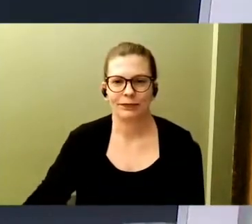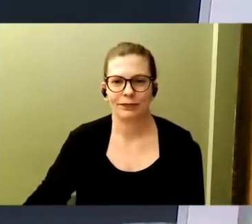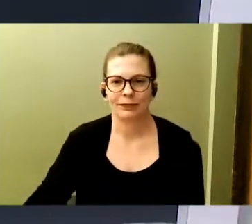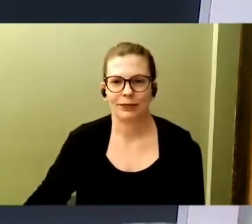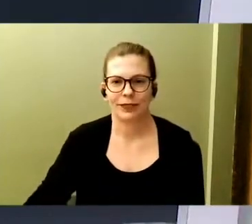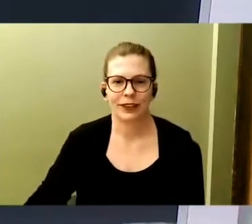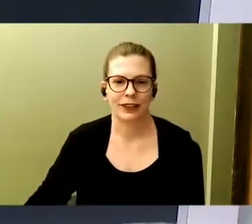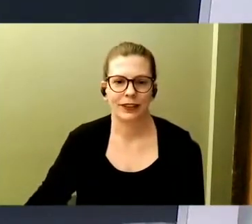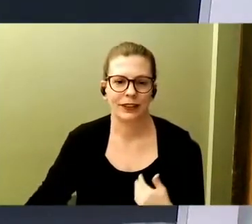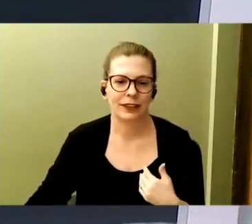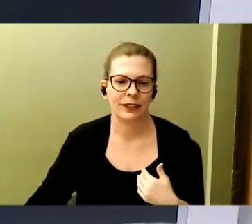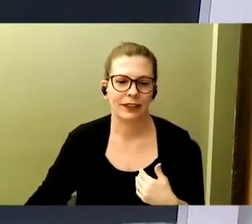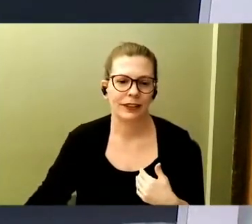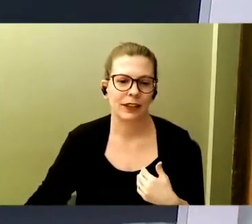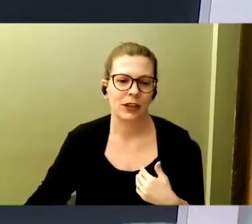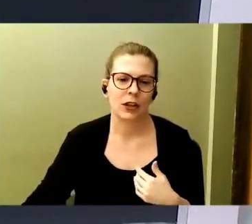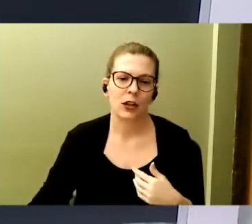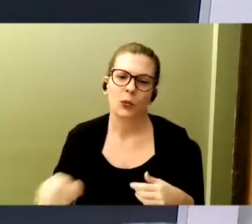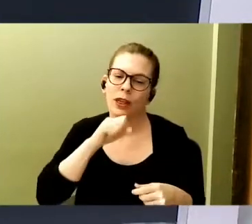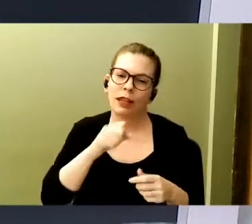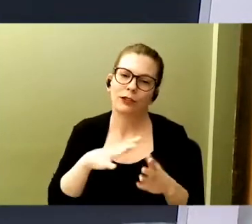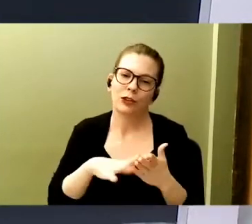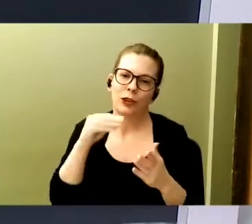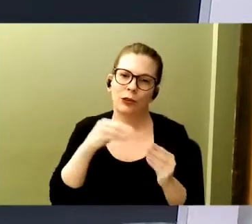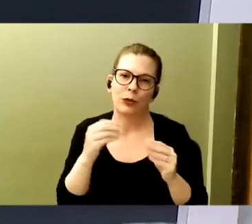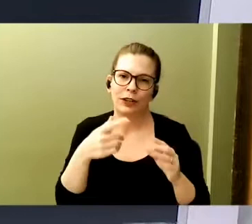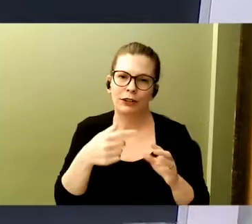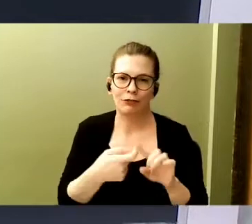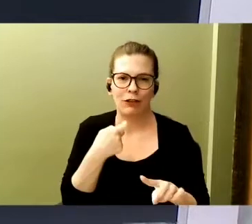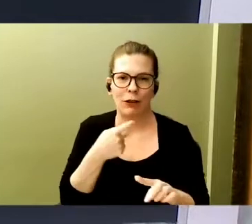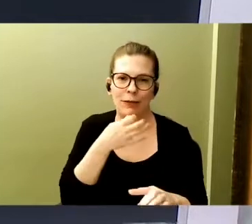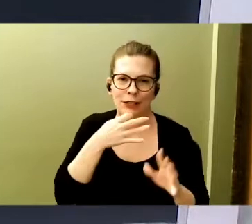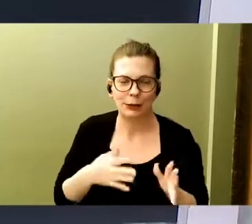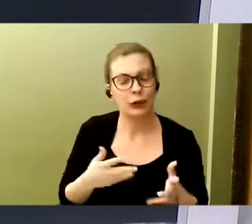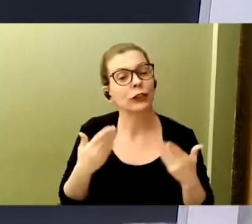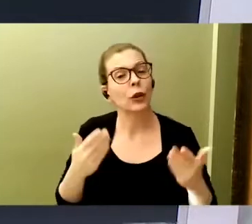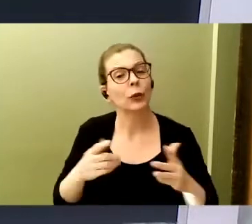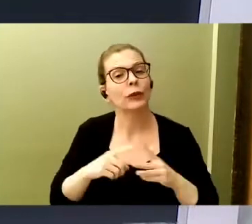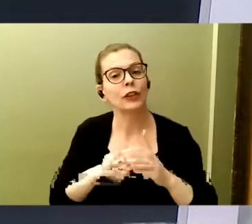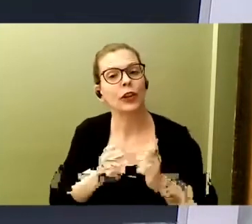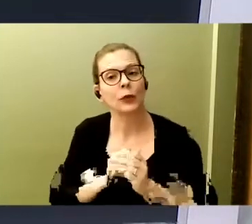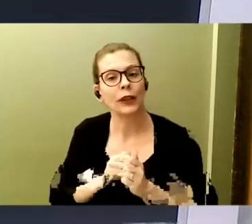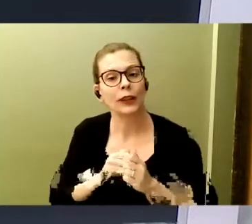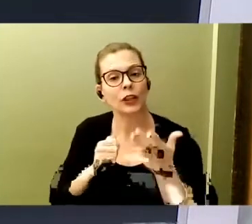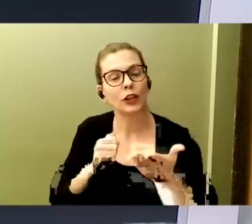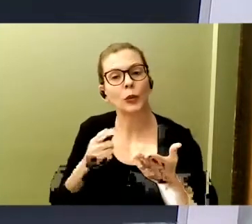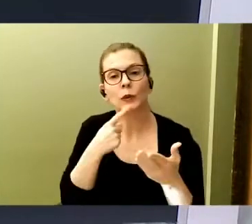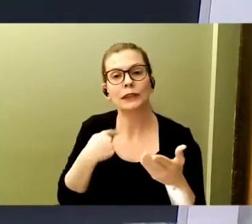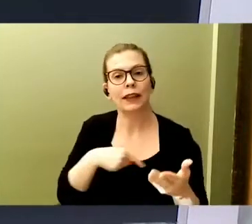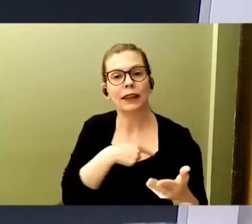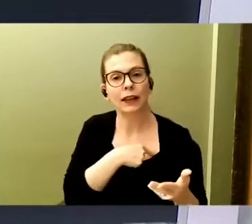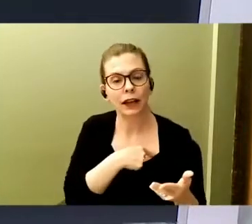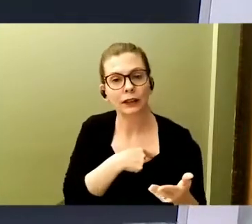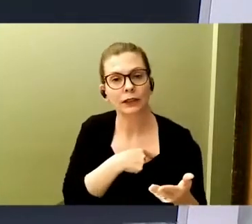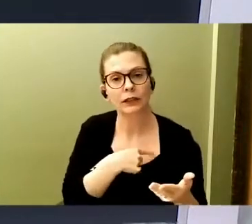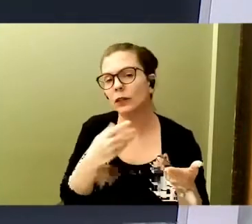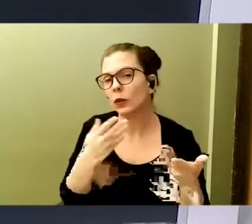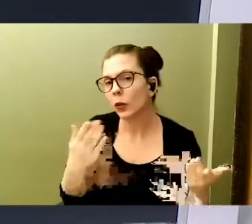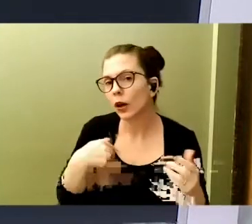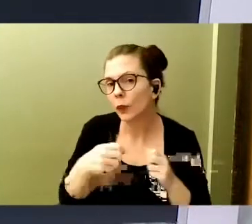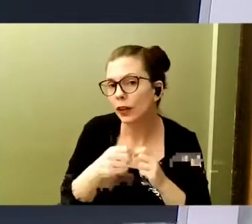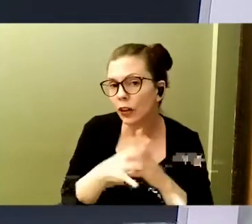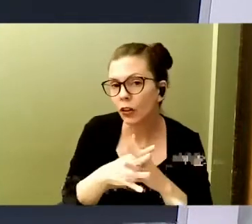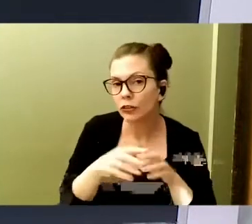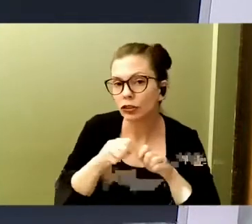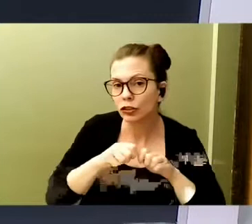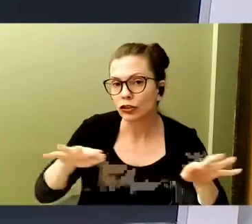more right from the experts. So let's start by you telling us what we launched today and